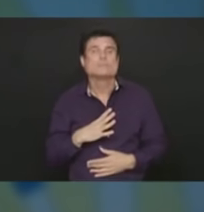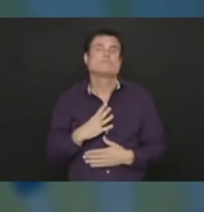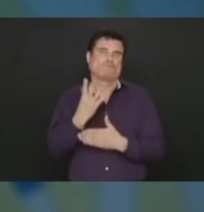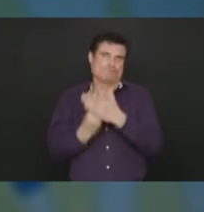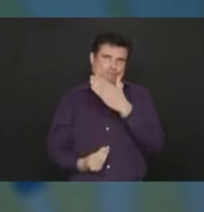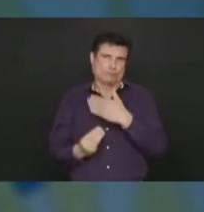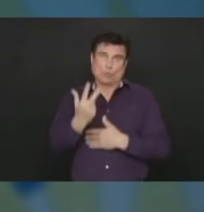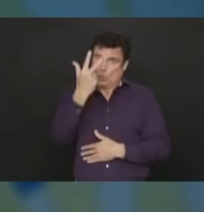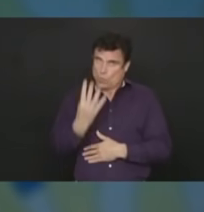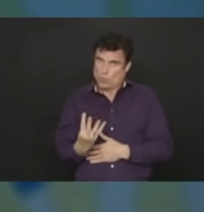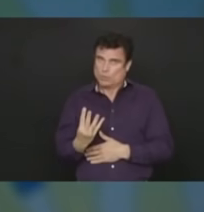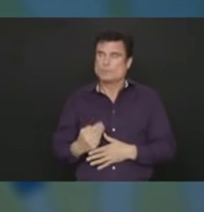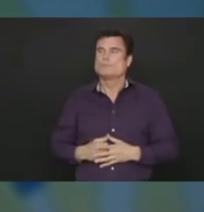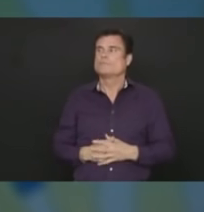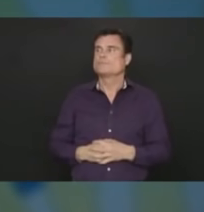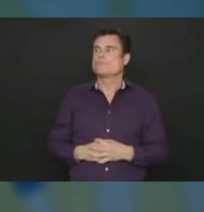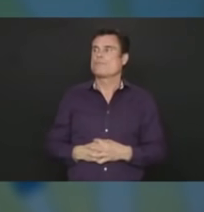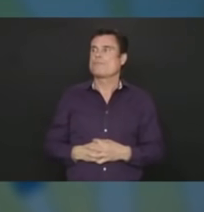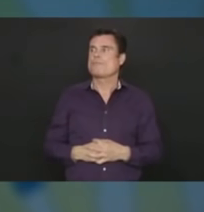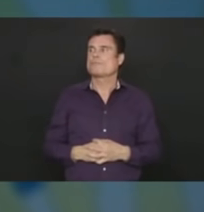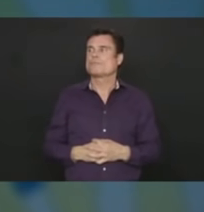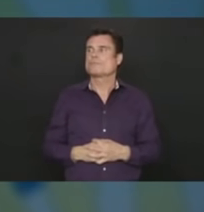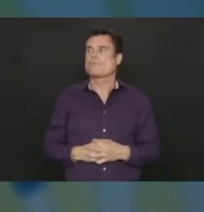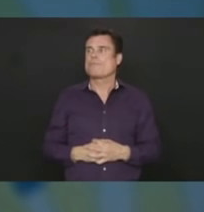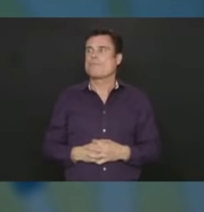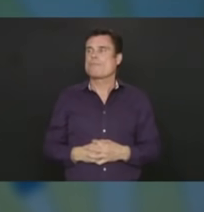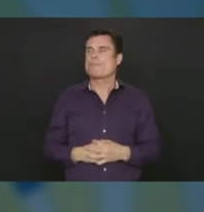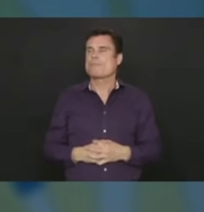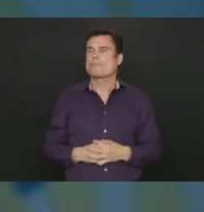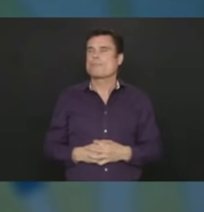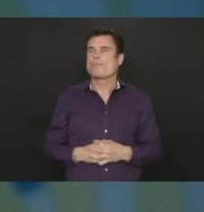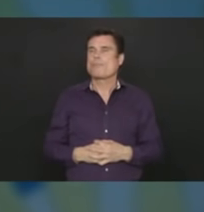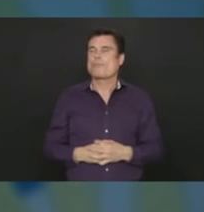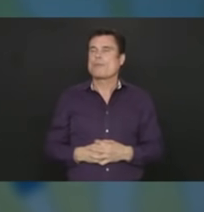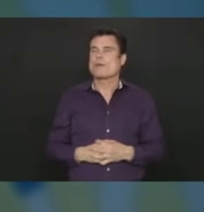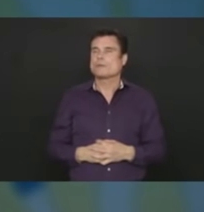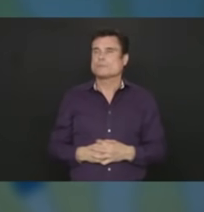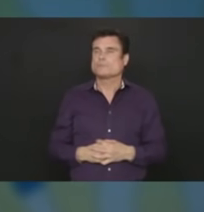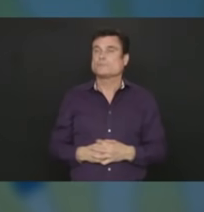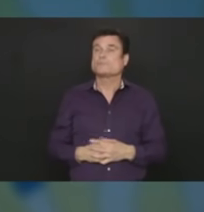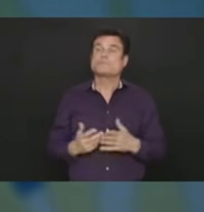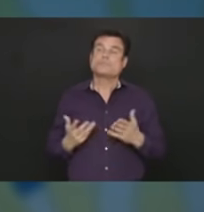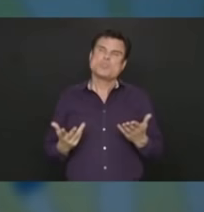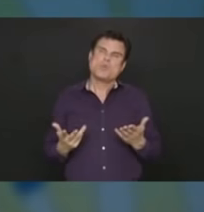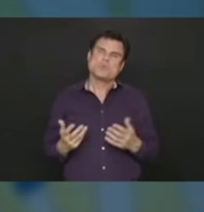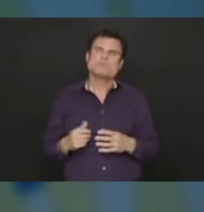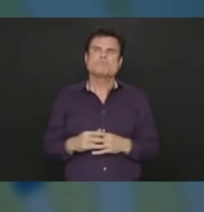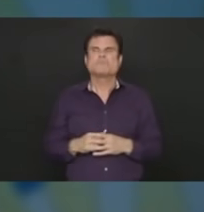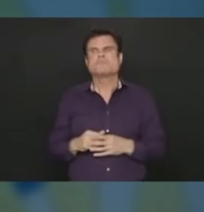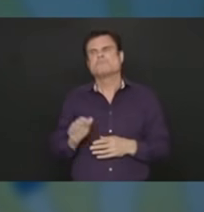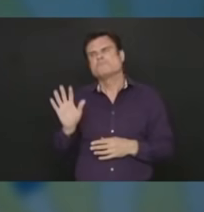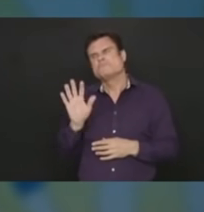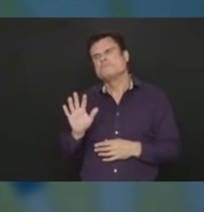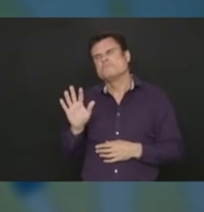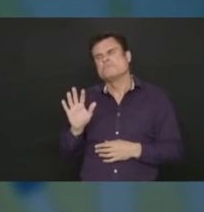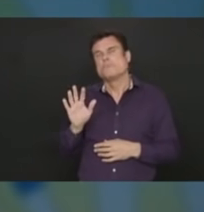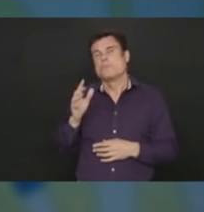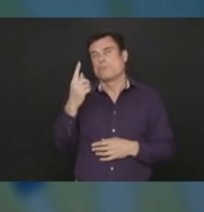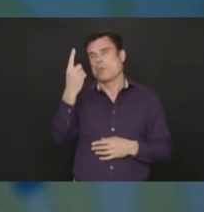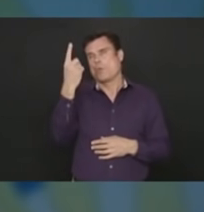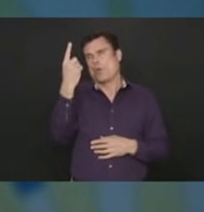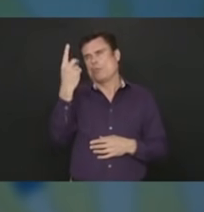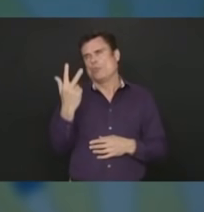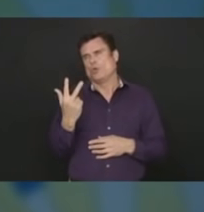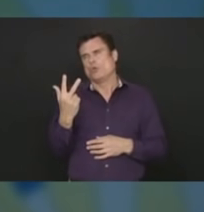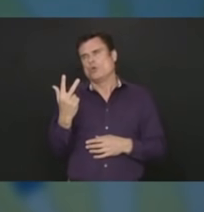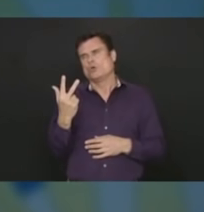see that about a third, a little over a third, almost 37% of all cases, everybody who was diagnosed, had at